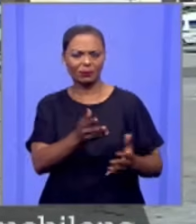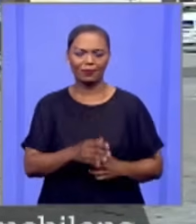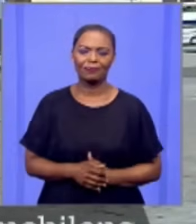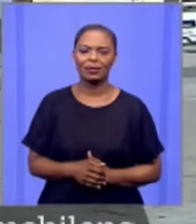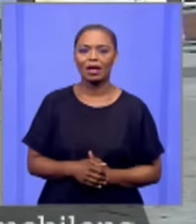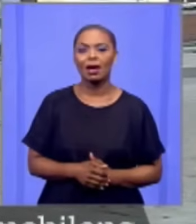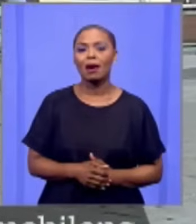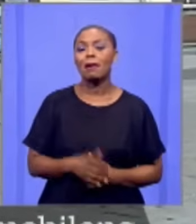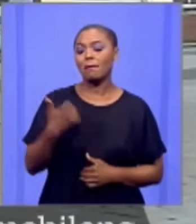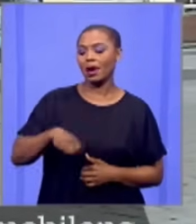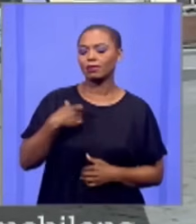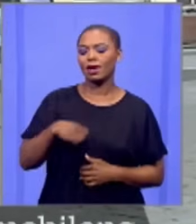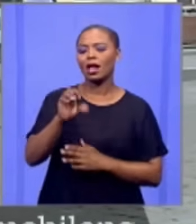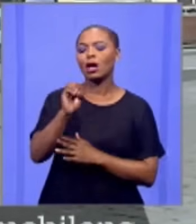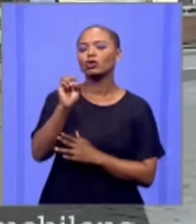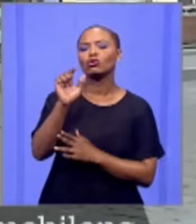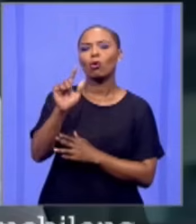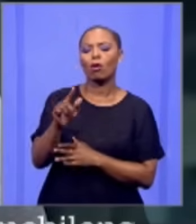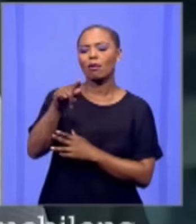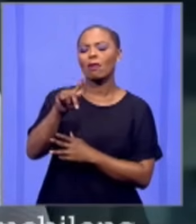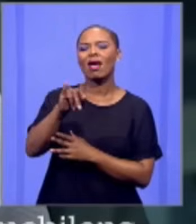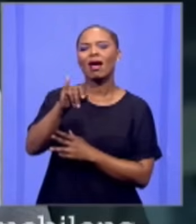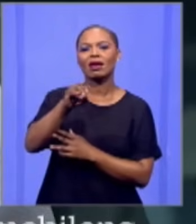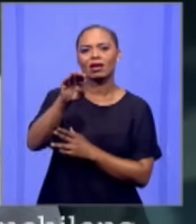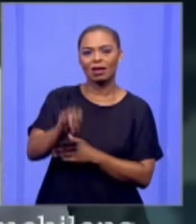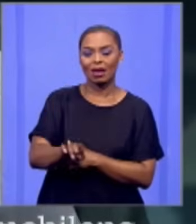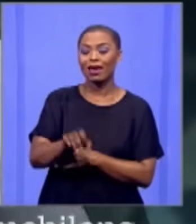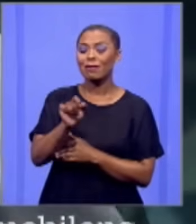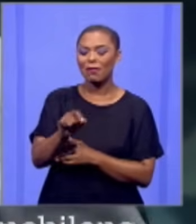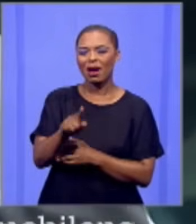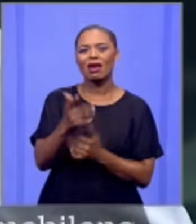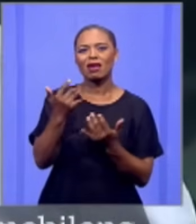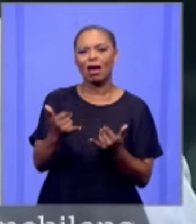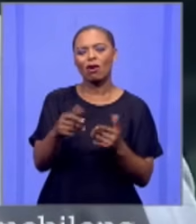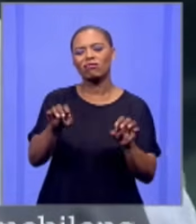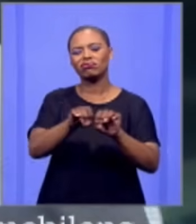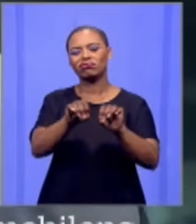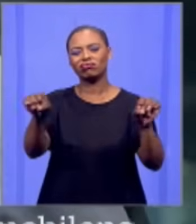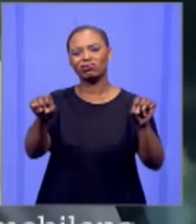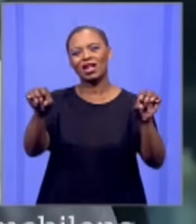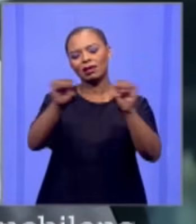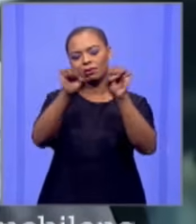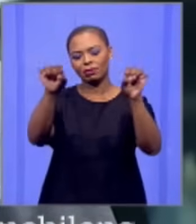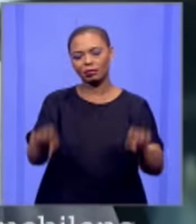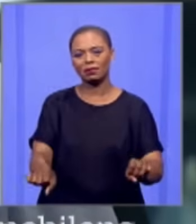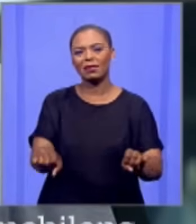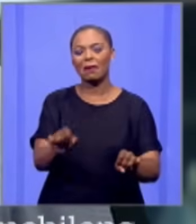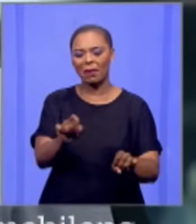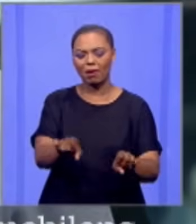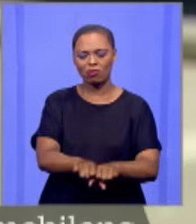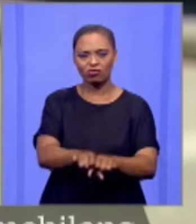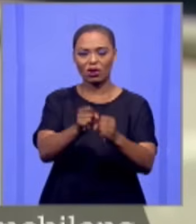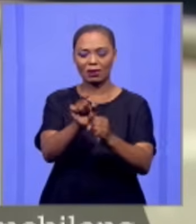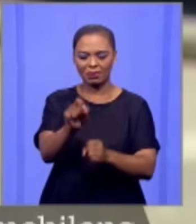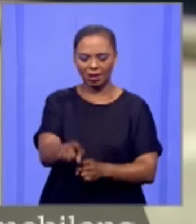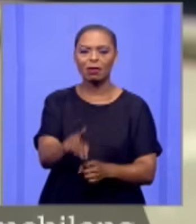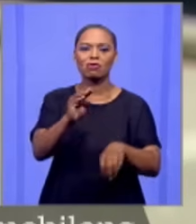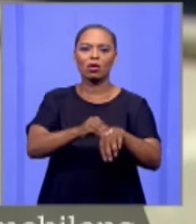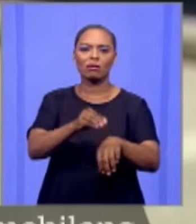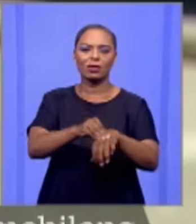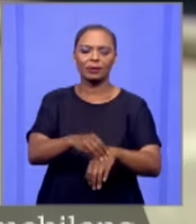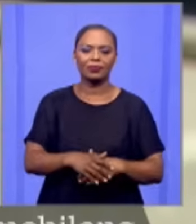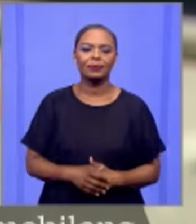o re phallo ya dikgwerekgwere sebakeng sena e bakilwe ke tshenyo polanteng ya masepala ya go fehla metsi. Bangwe ba